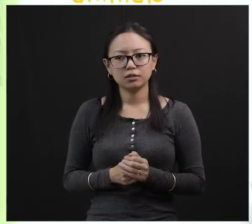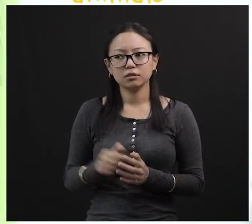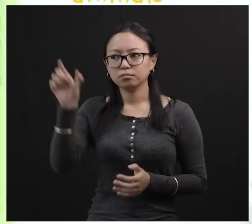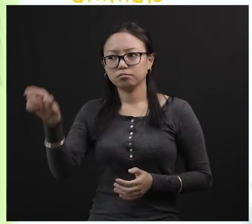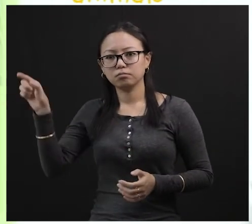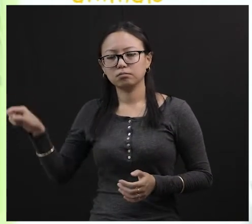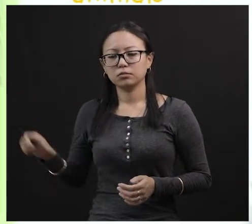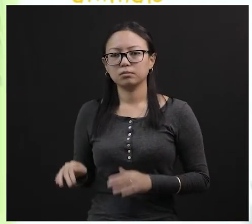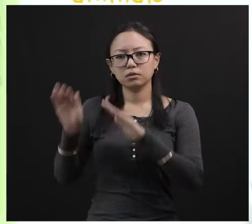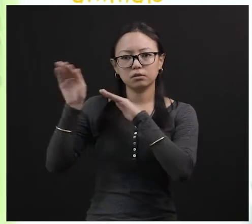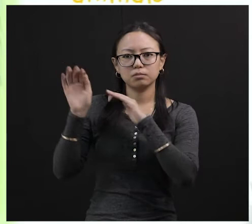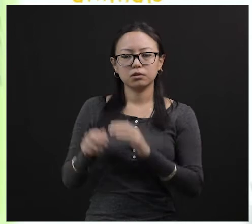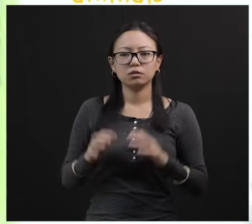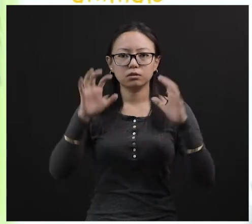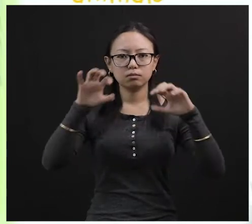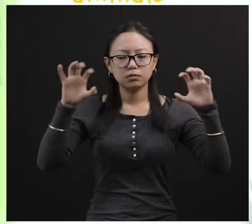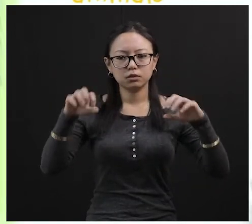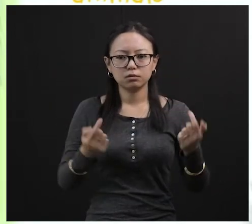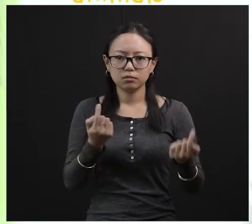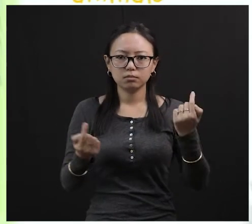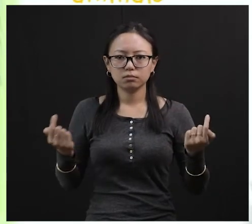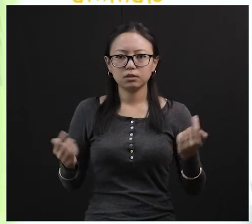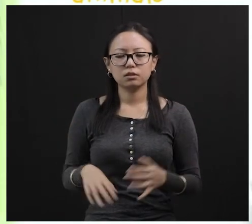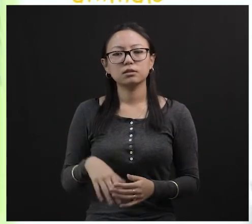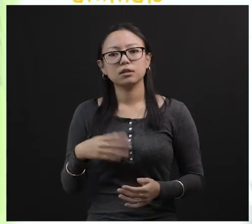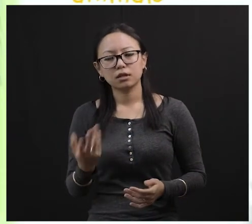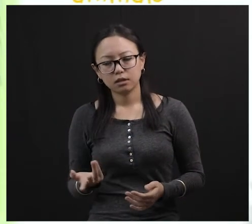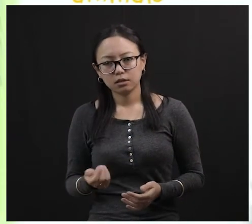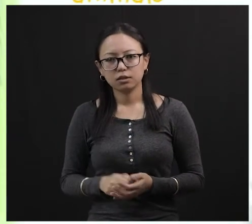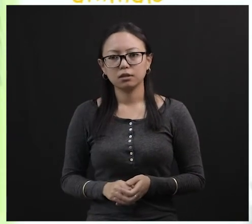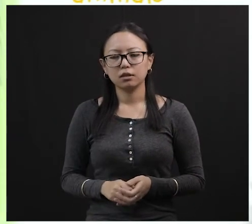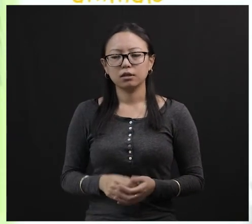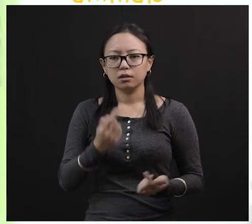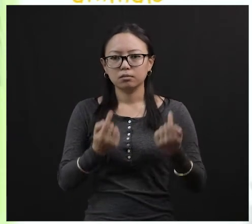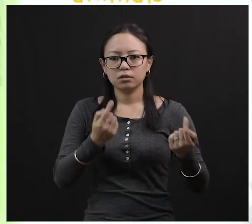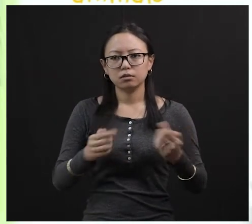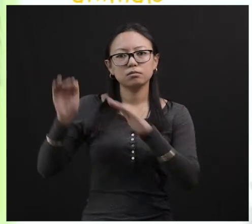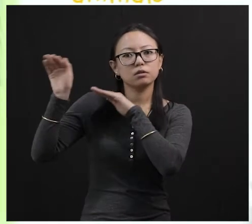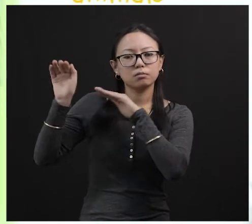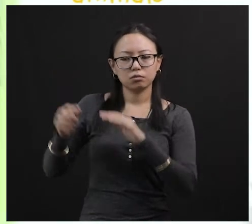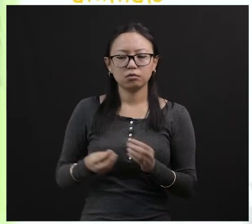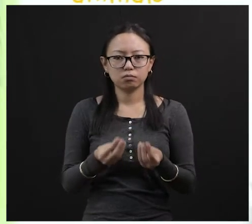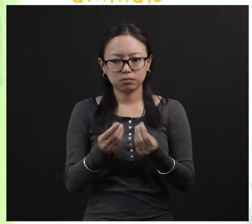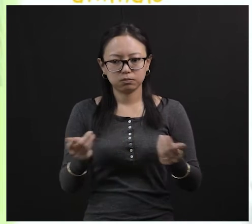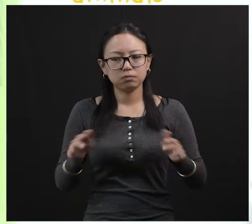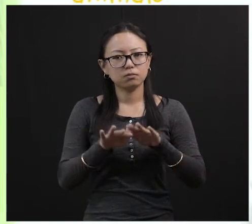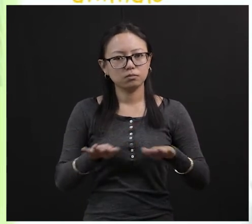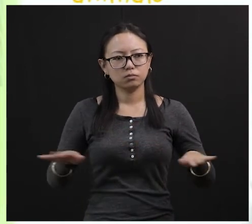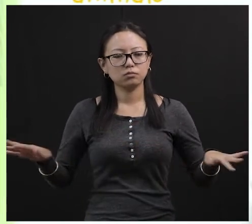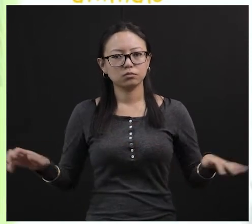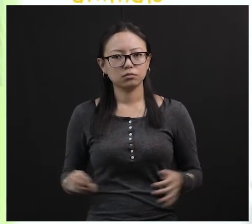soil is very, very important, okay? Because we are all indirectly dependent on soil. So like I